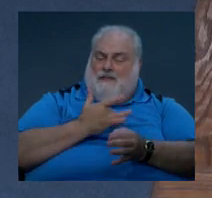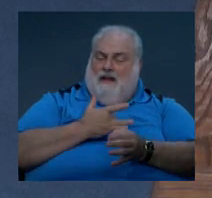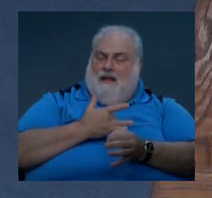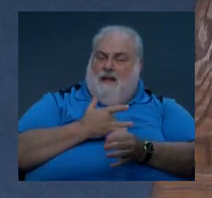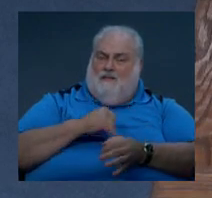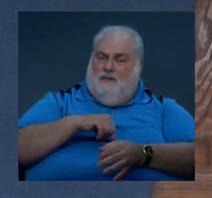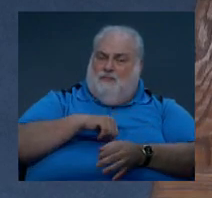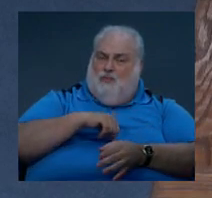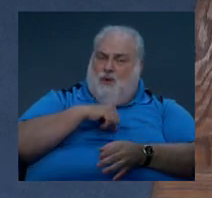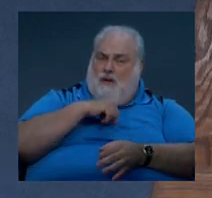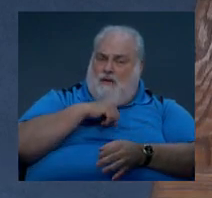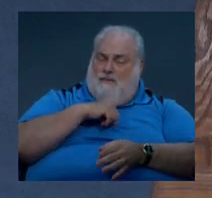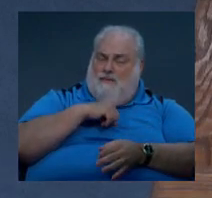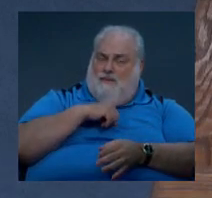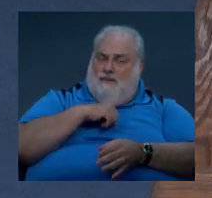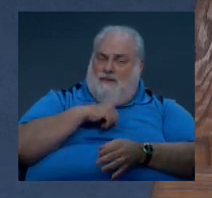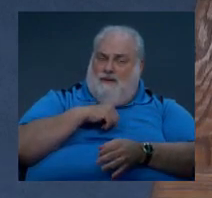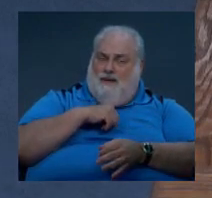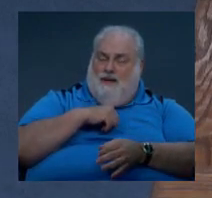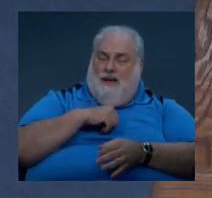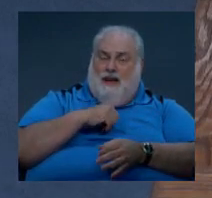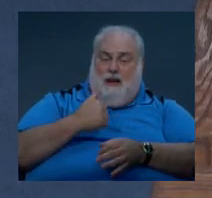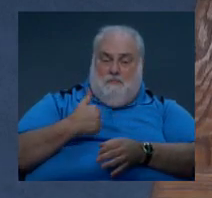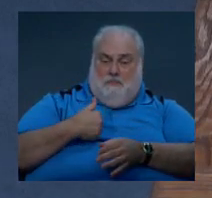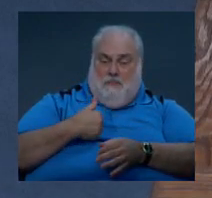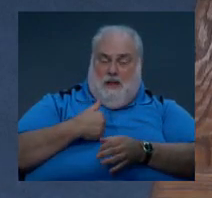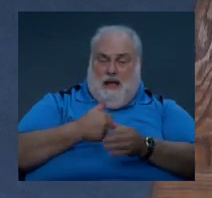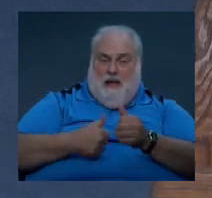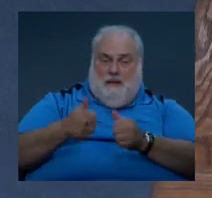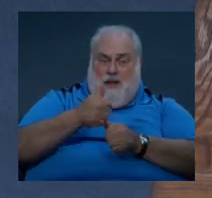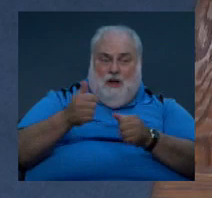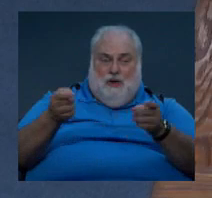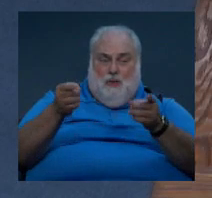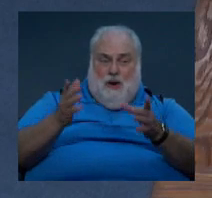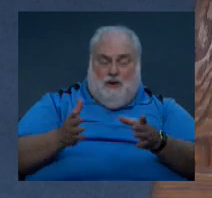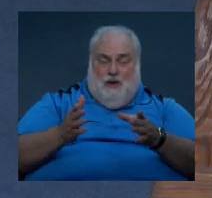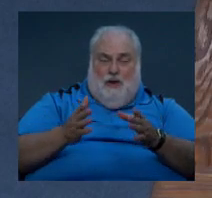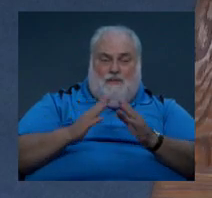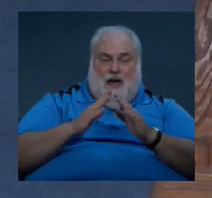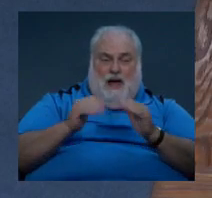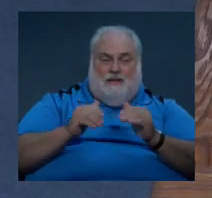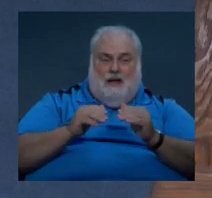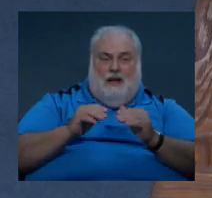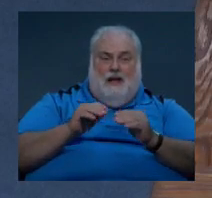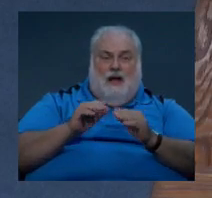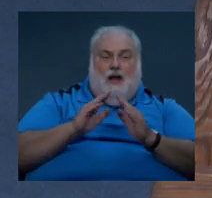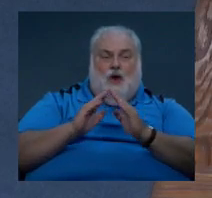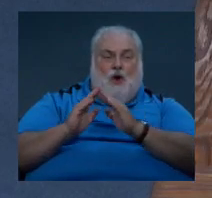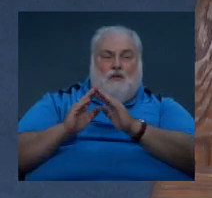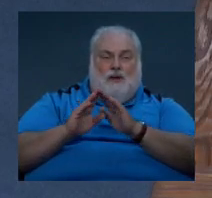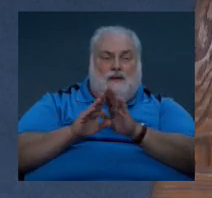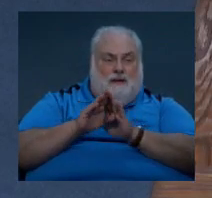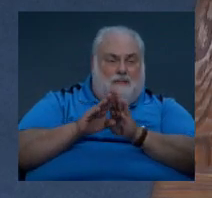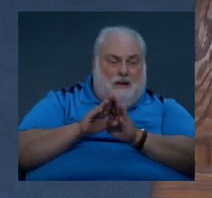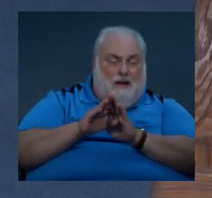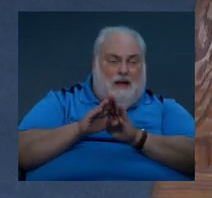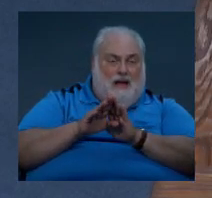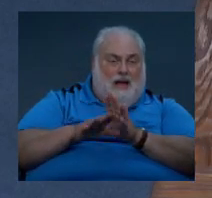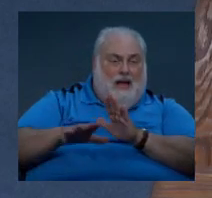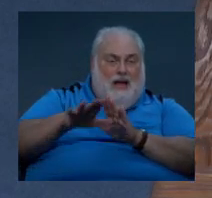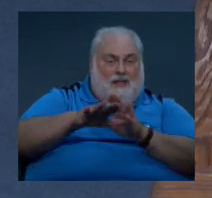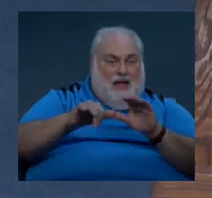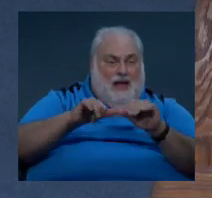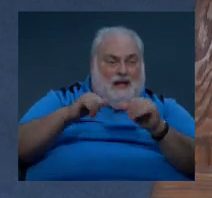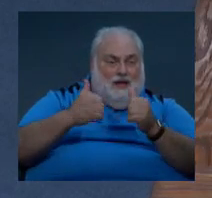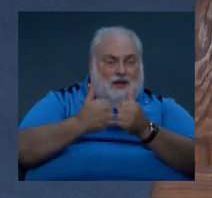pride. And as the Director for Housing and Urban Development and the entire agency, we want to certainly support